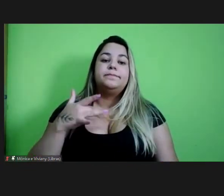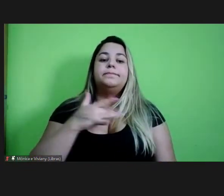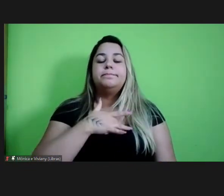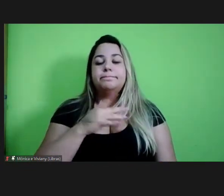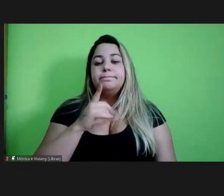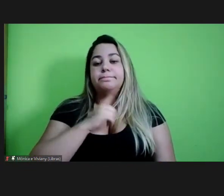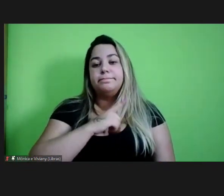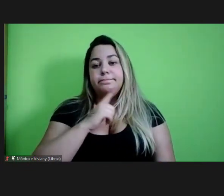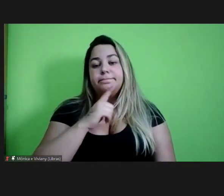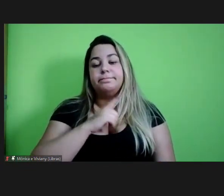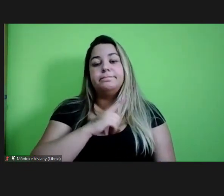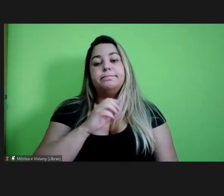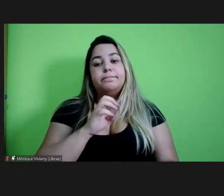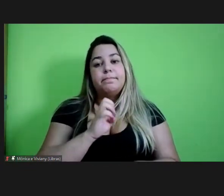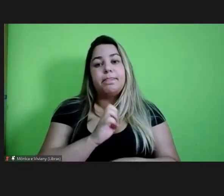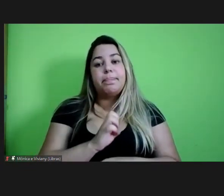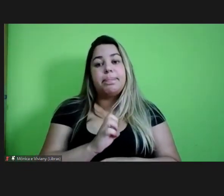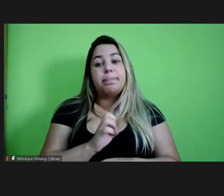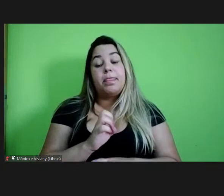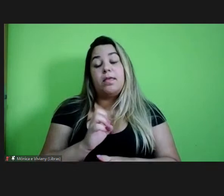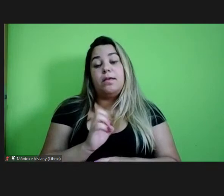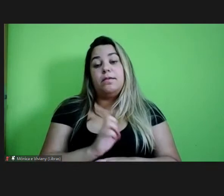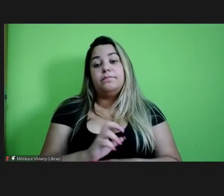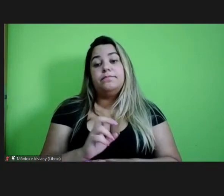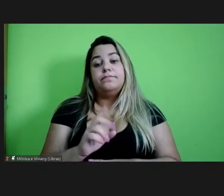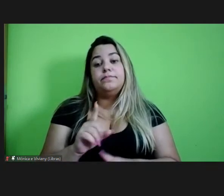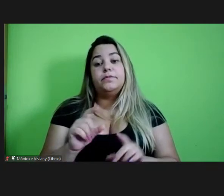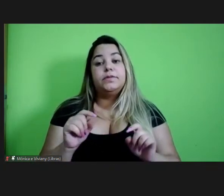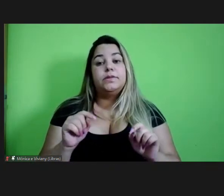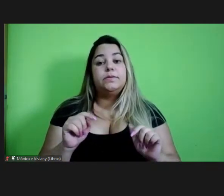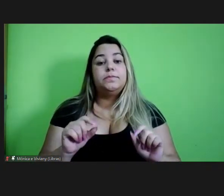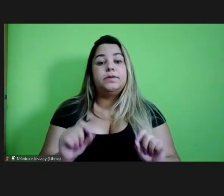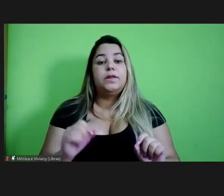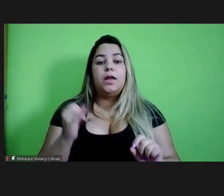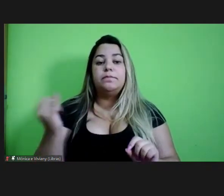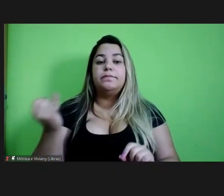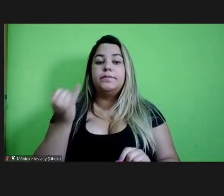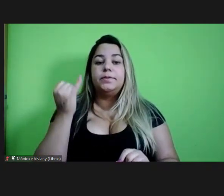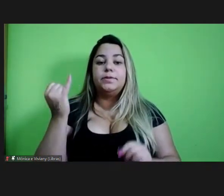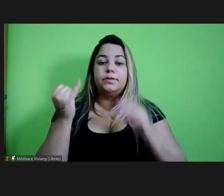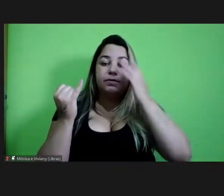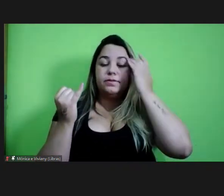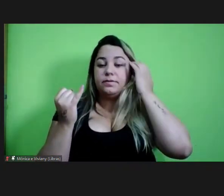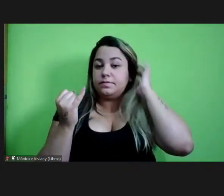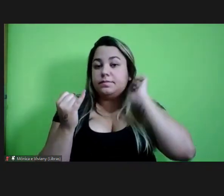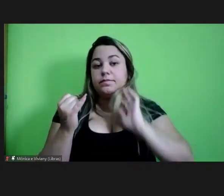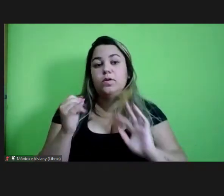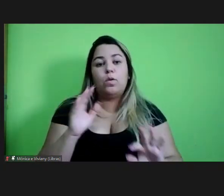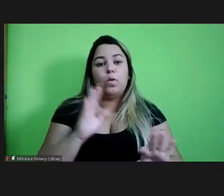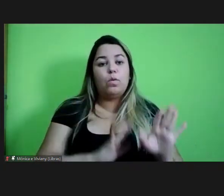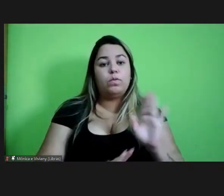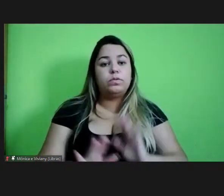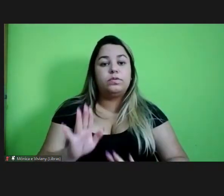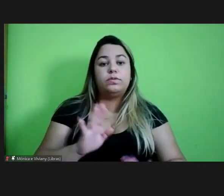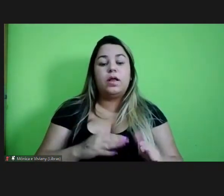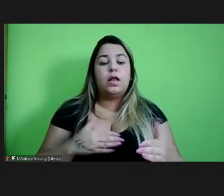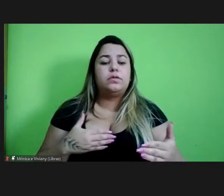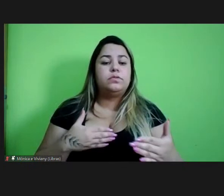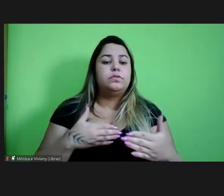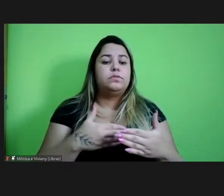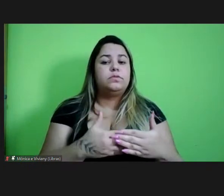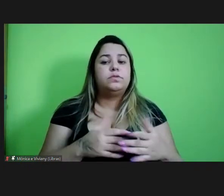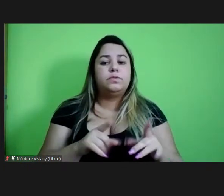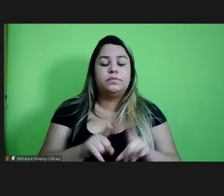Health, but which has already been looking to be a protagonist in this importance to have a